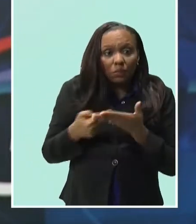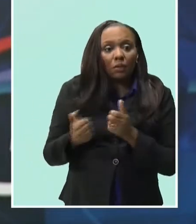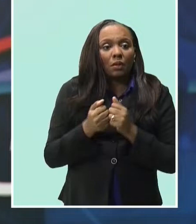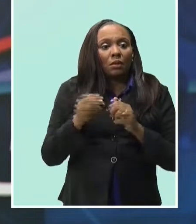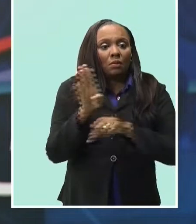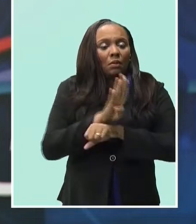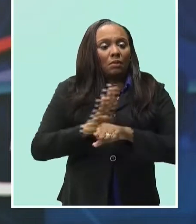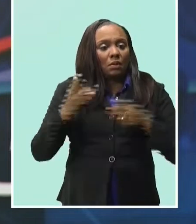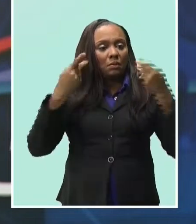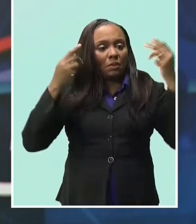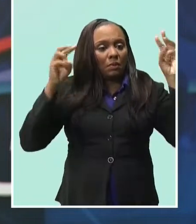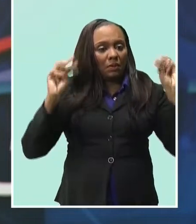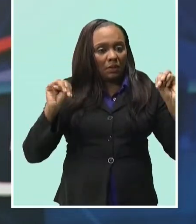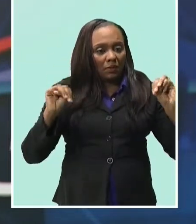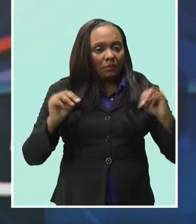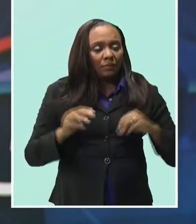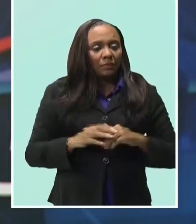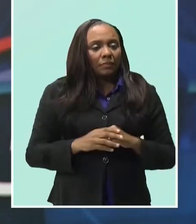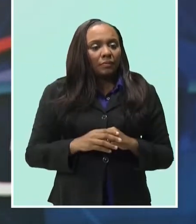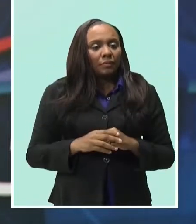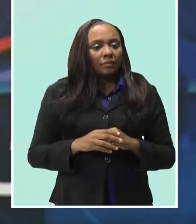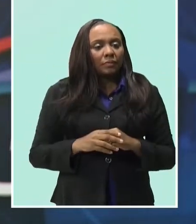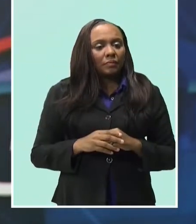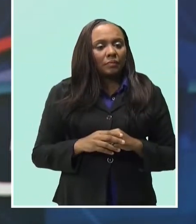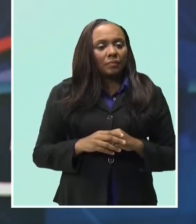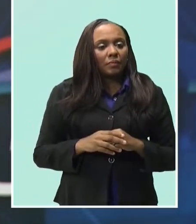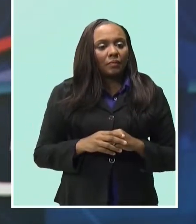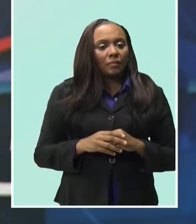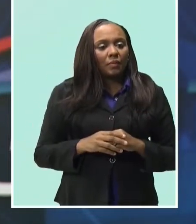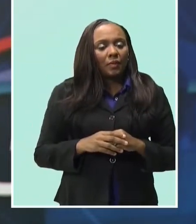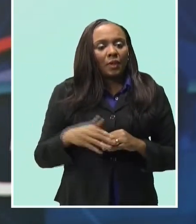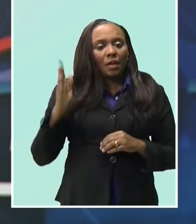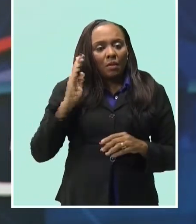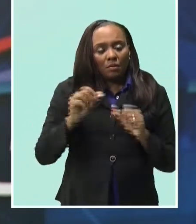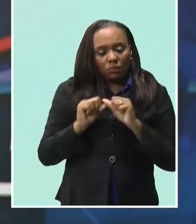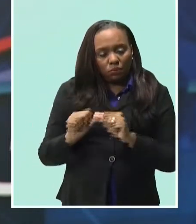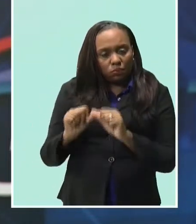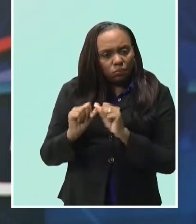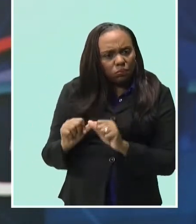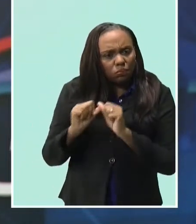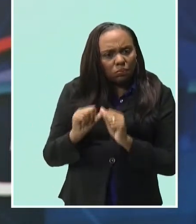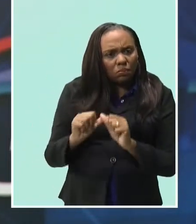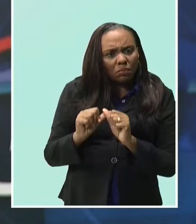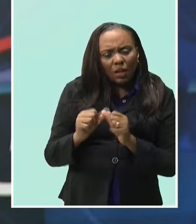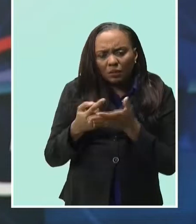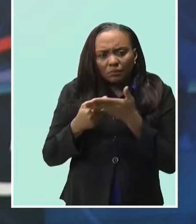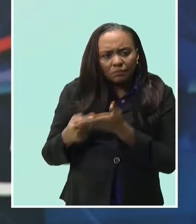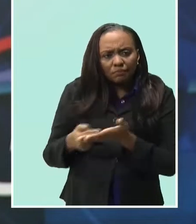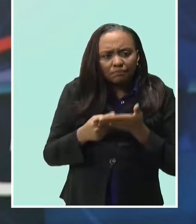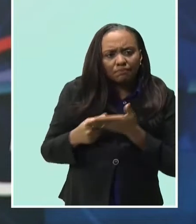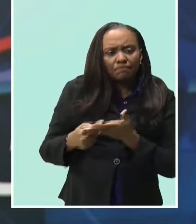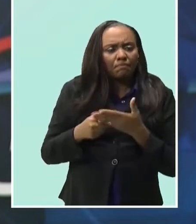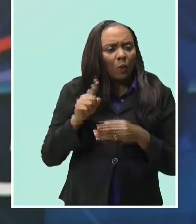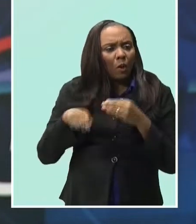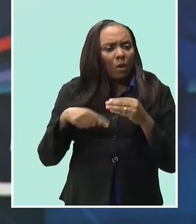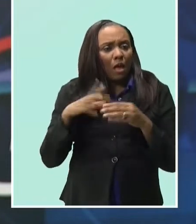Minister Mia Motley. It adds consultations will be ongoing with the host country and the Trade and Development Board to identify